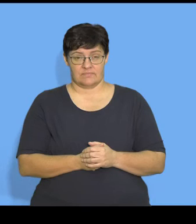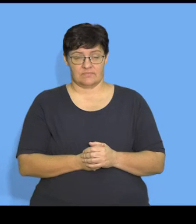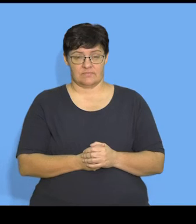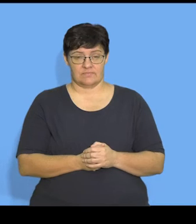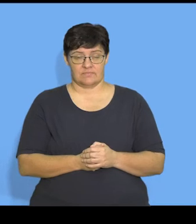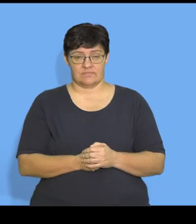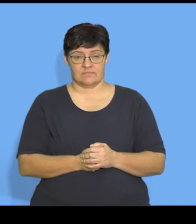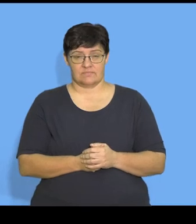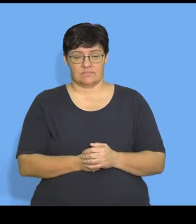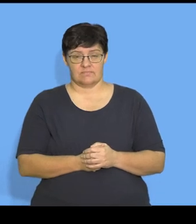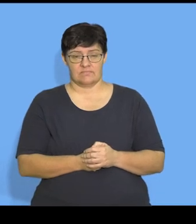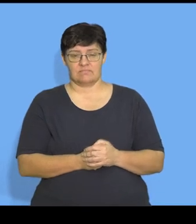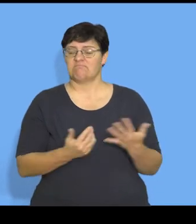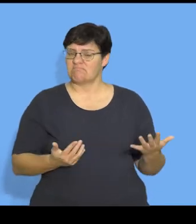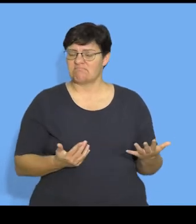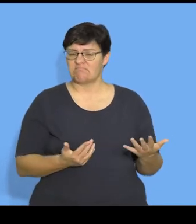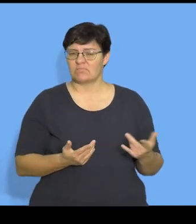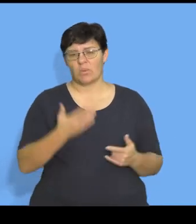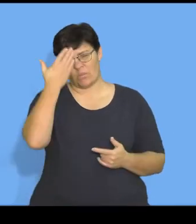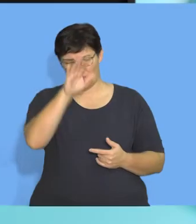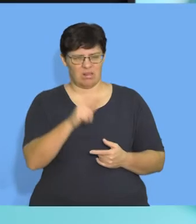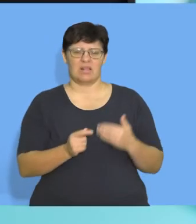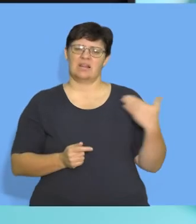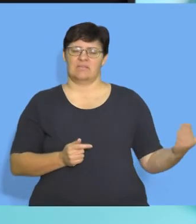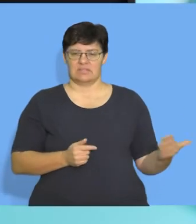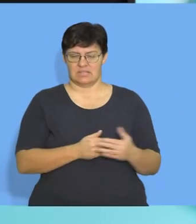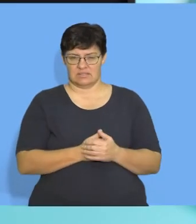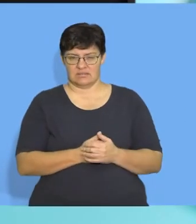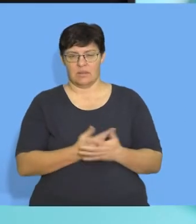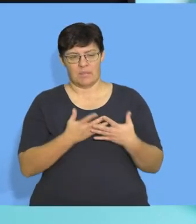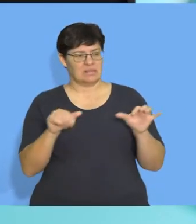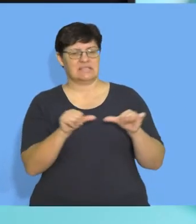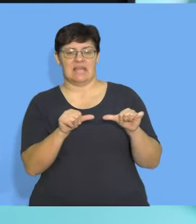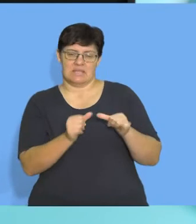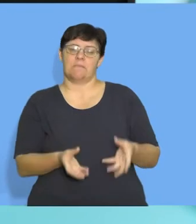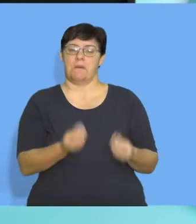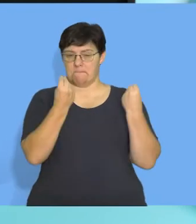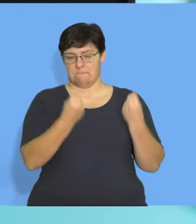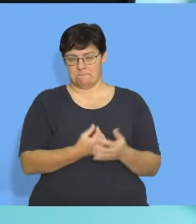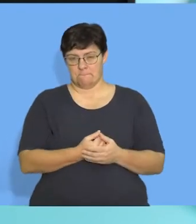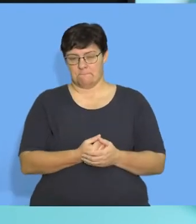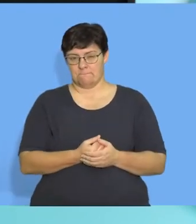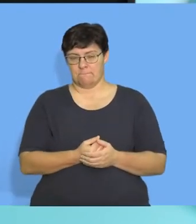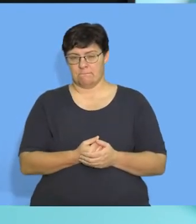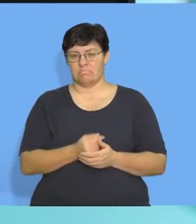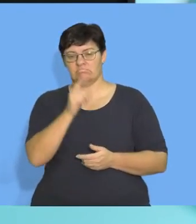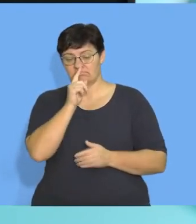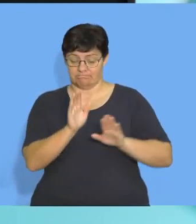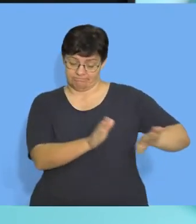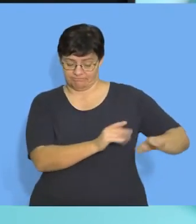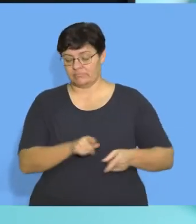And instinctively, we knew it would be left. We just now have the size. Let's do it by